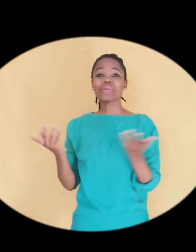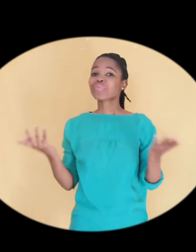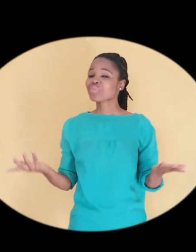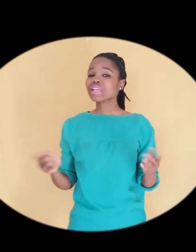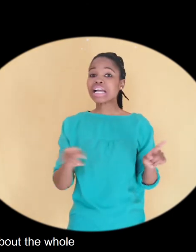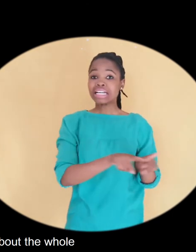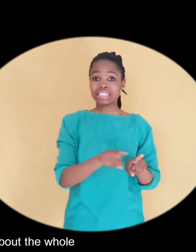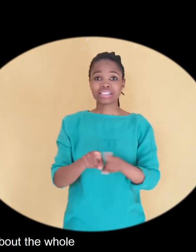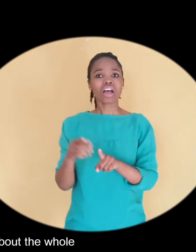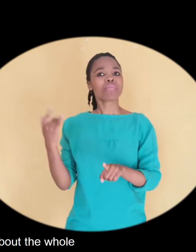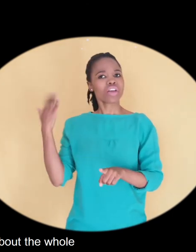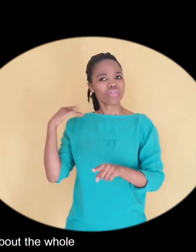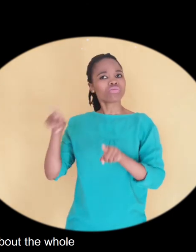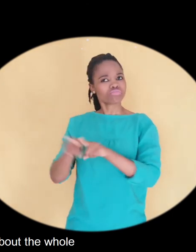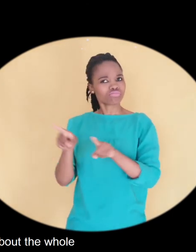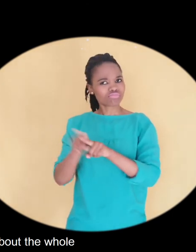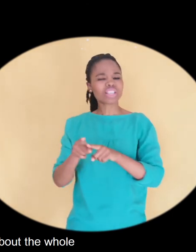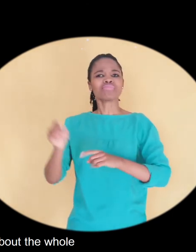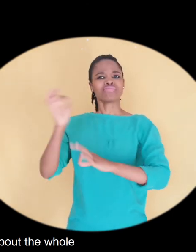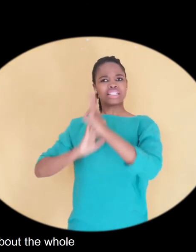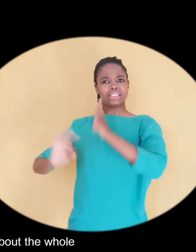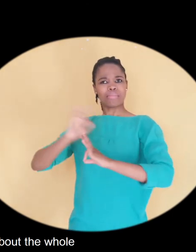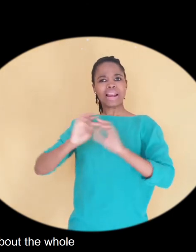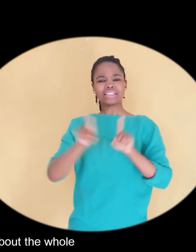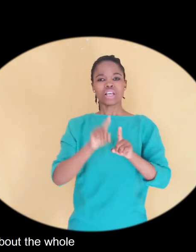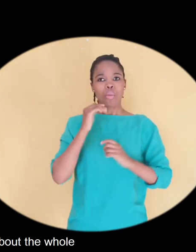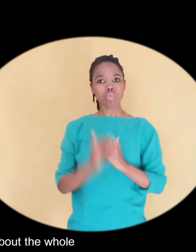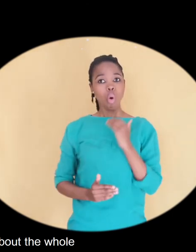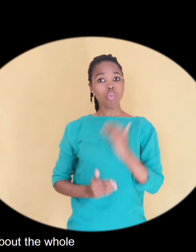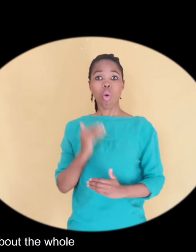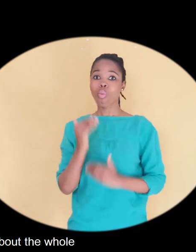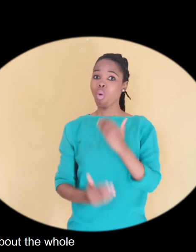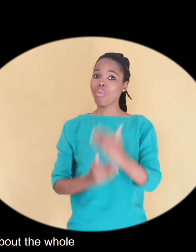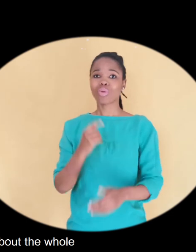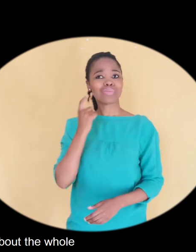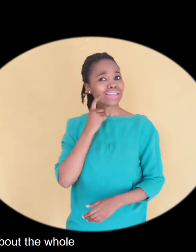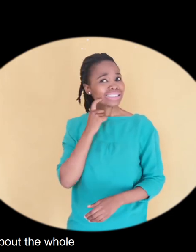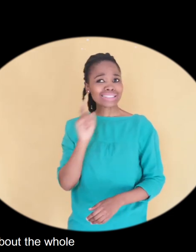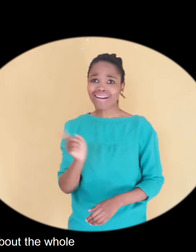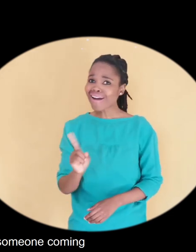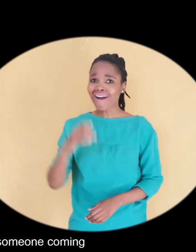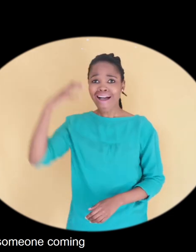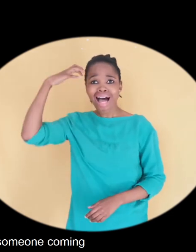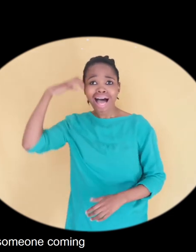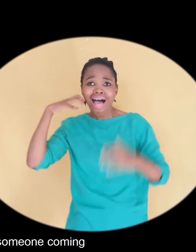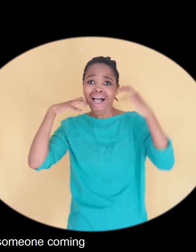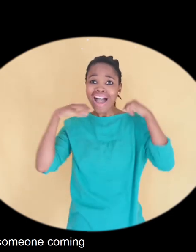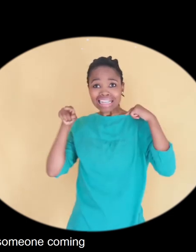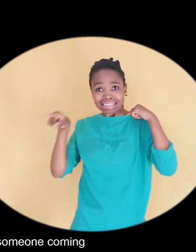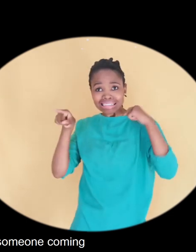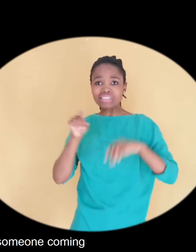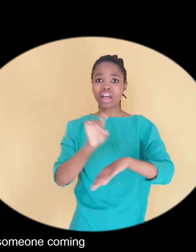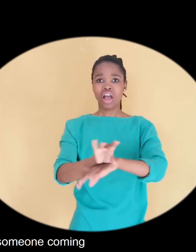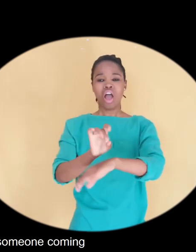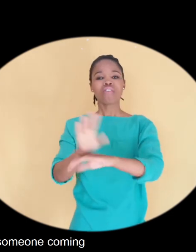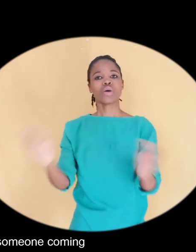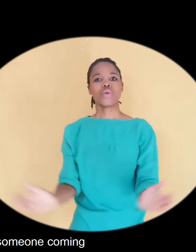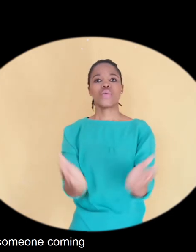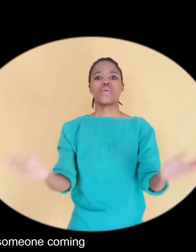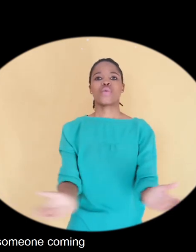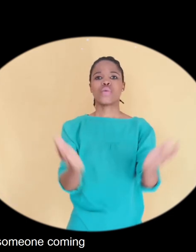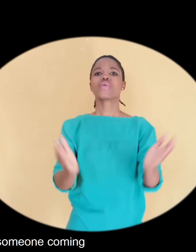And then in terms of, because you were going on about like the whole process, how taxing it is, like, what would you give advice to